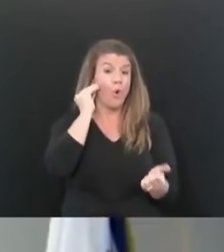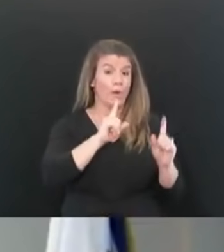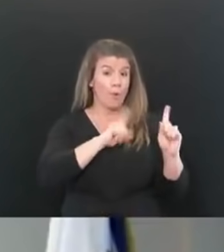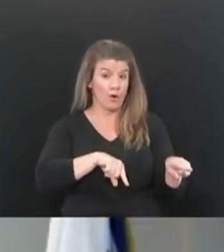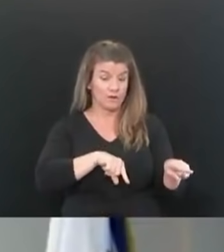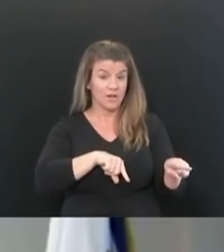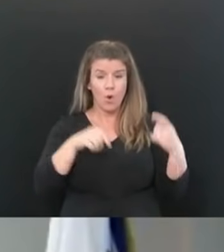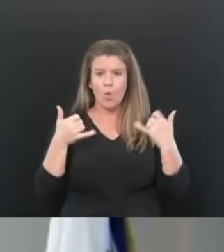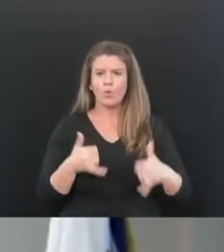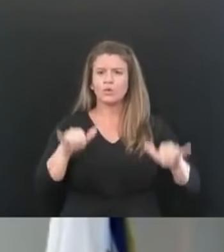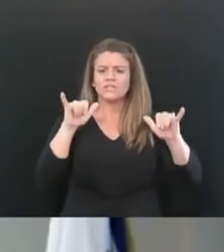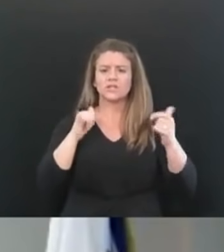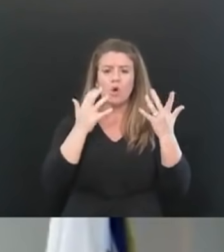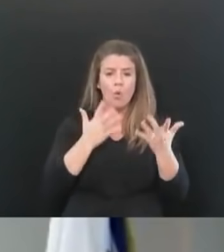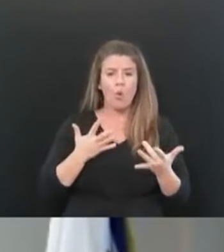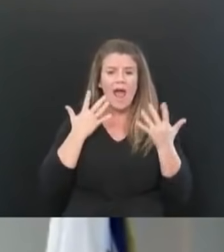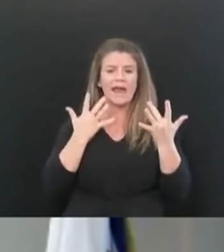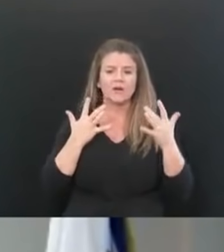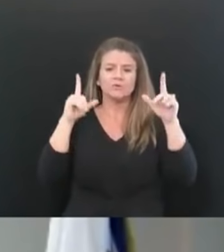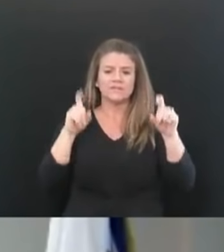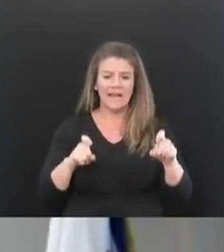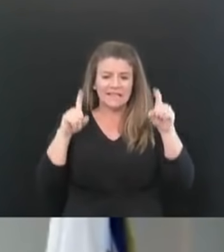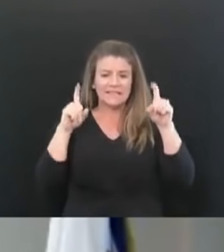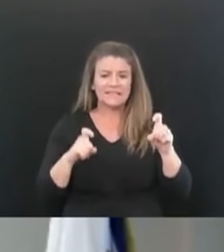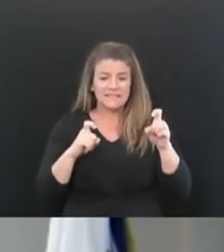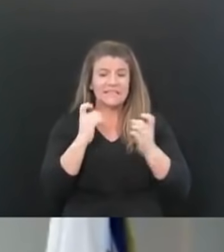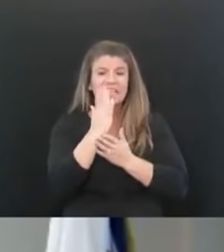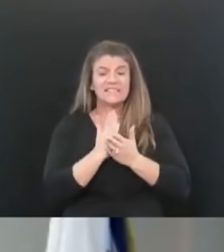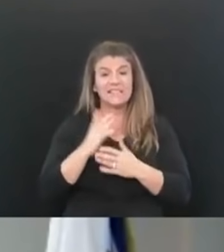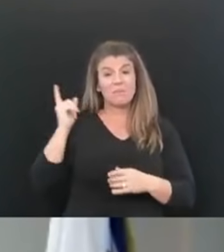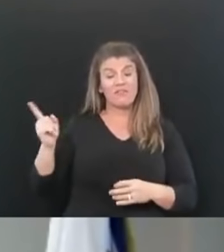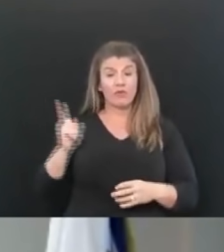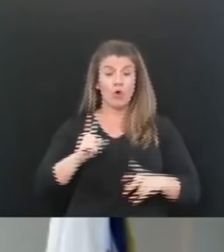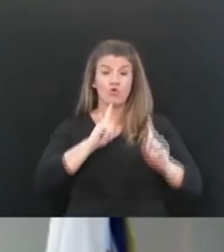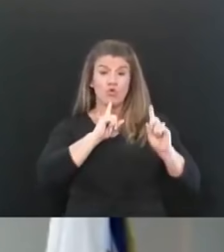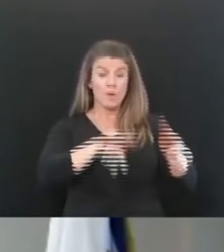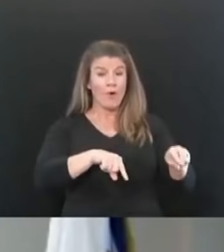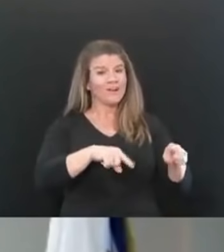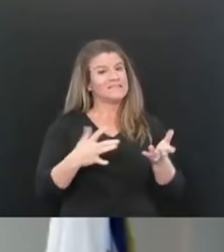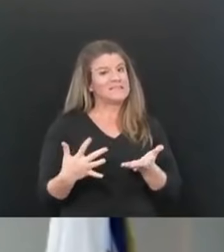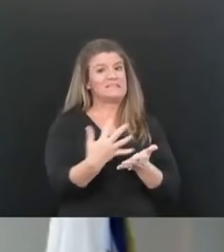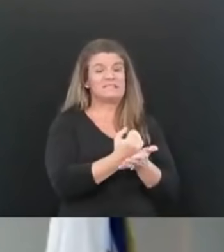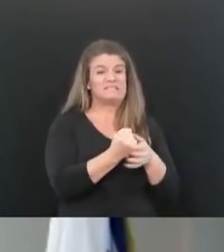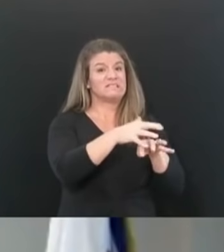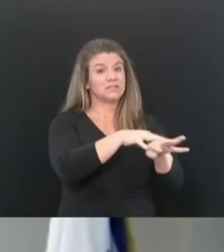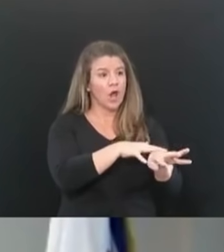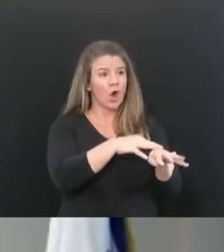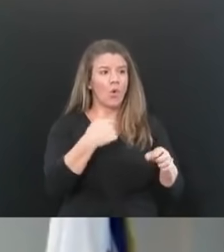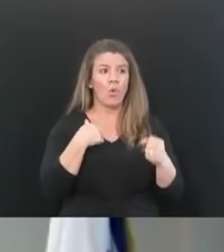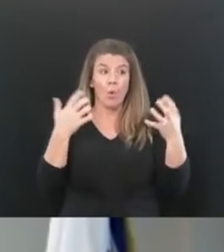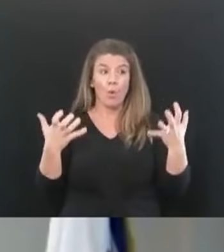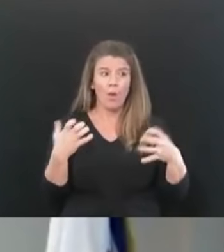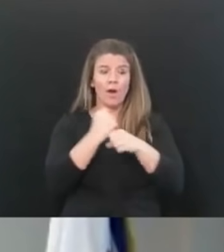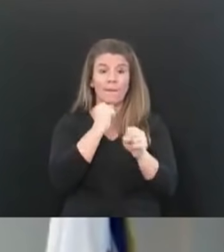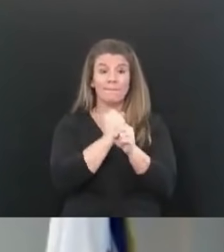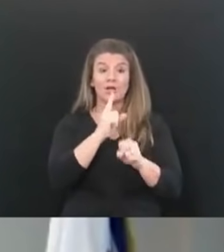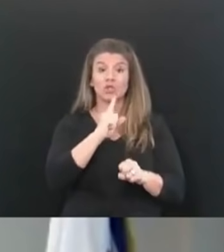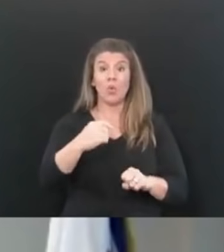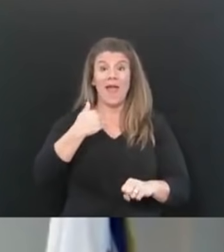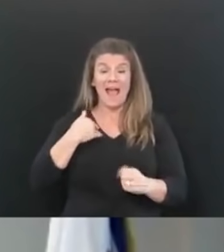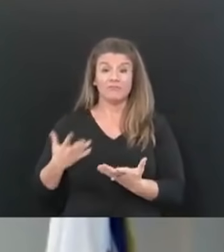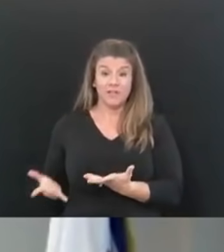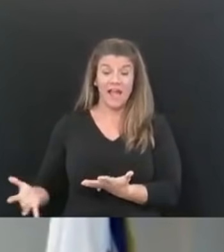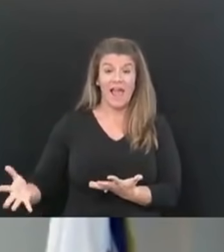We're still waiting on some data. Some of these reports are coming in a little slow. We want to make sure we have all of the information. So